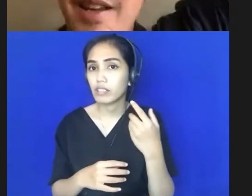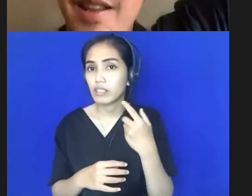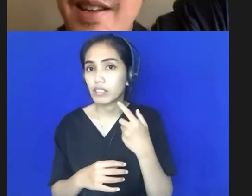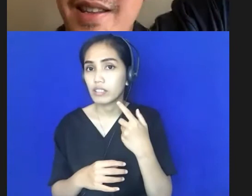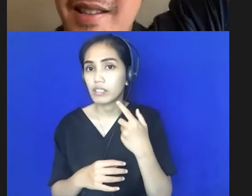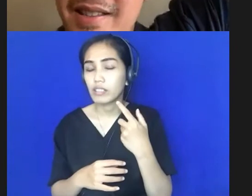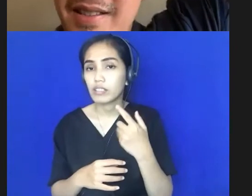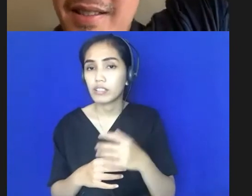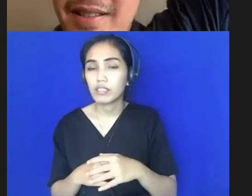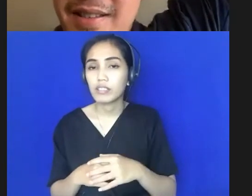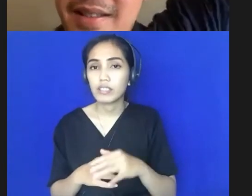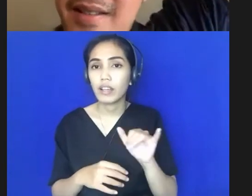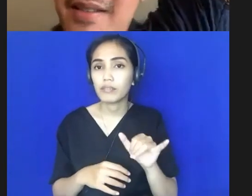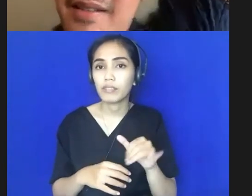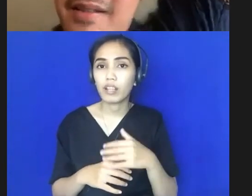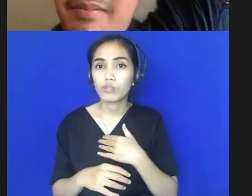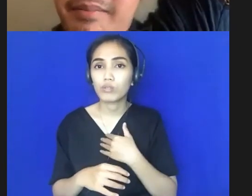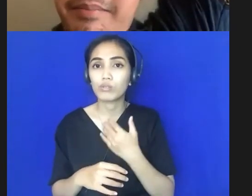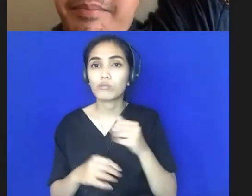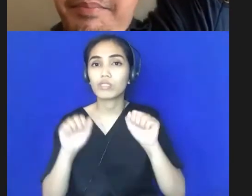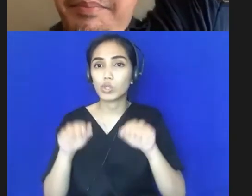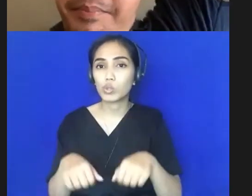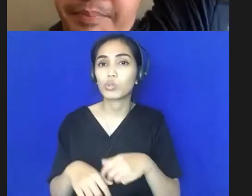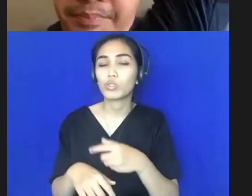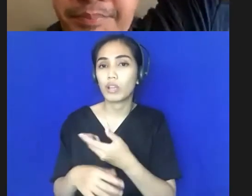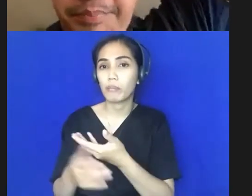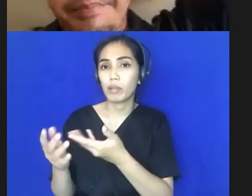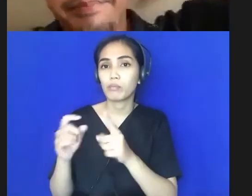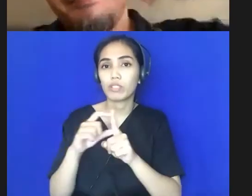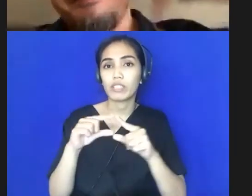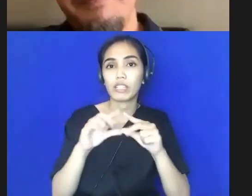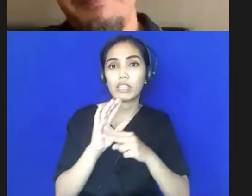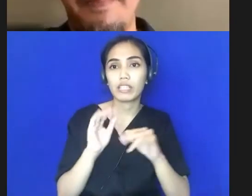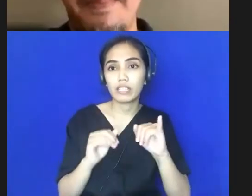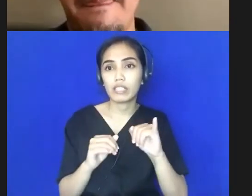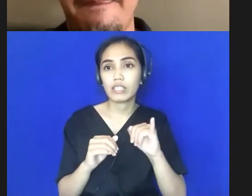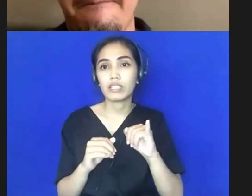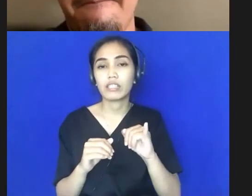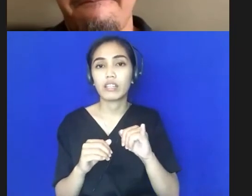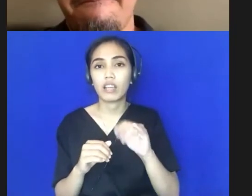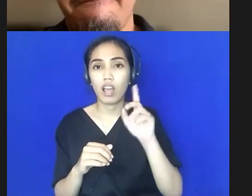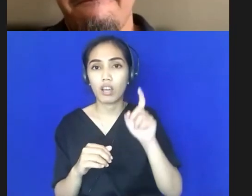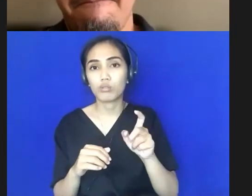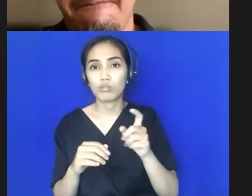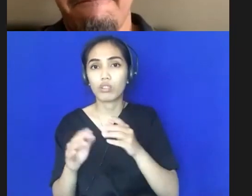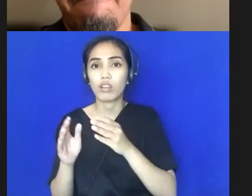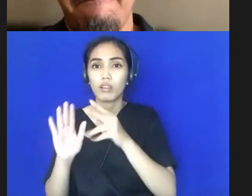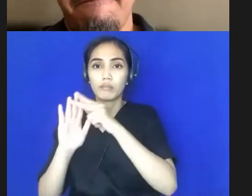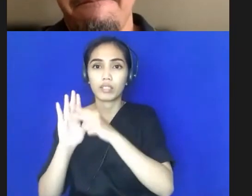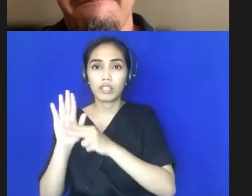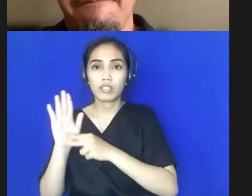way. So yeah, I totally agree with Ibu Dani that you need a range of programs to